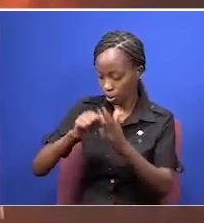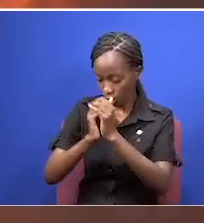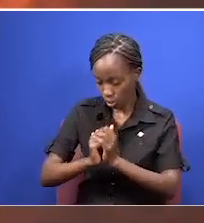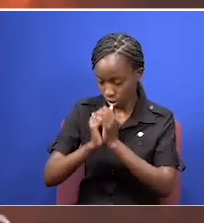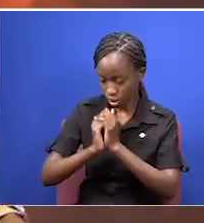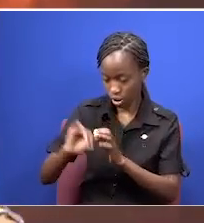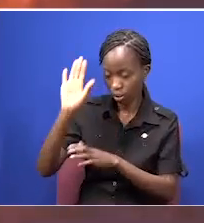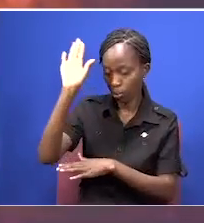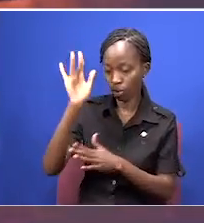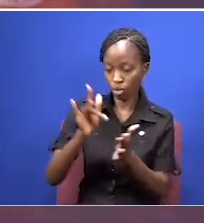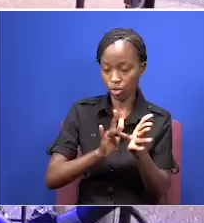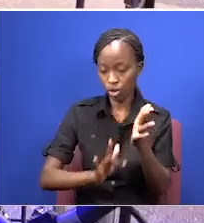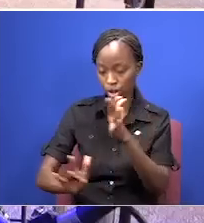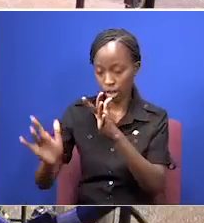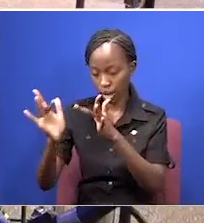jesus